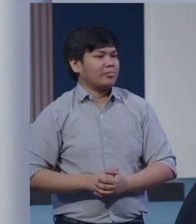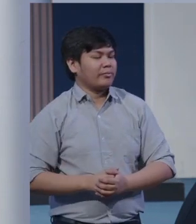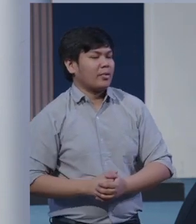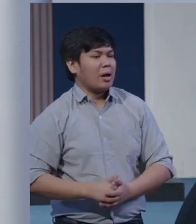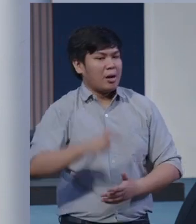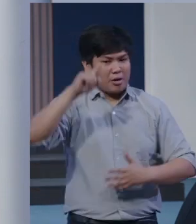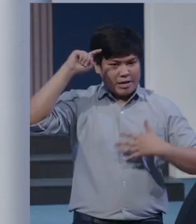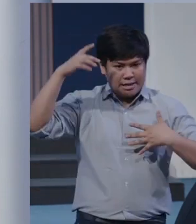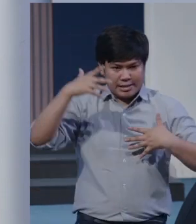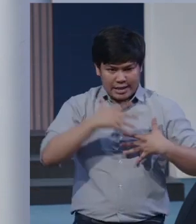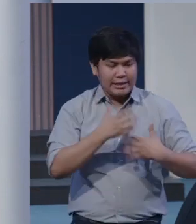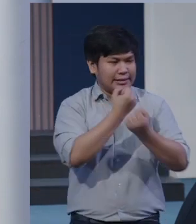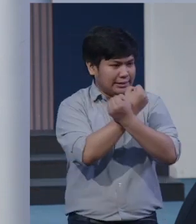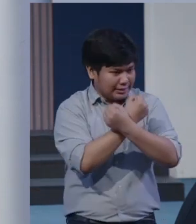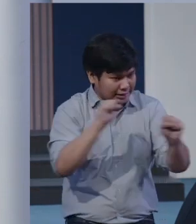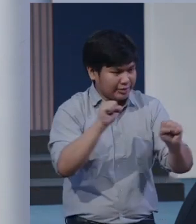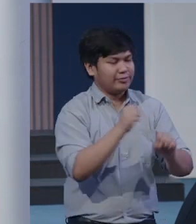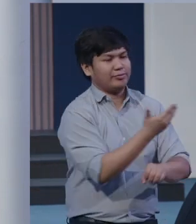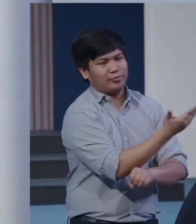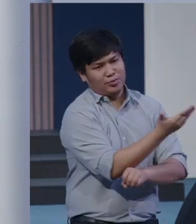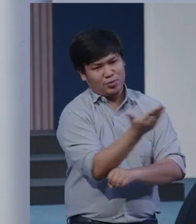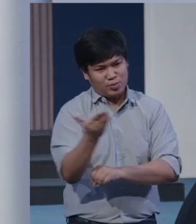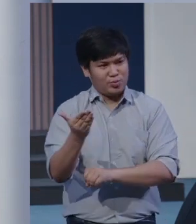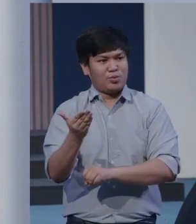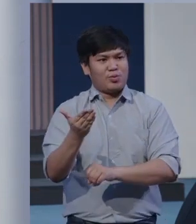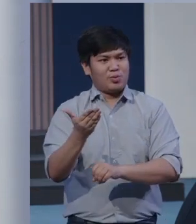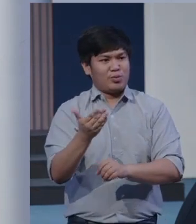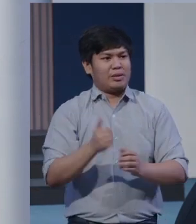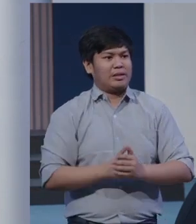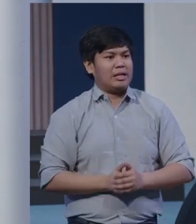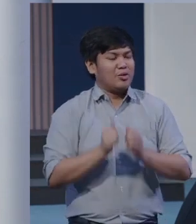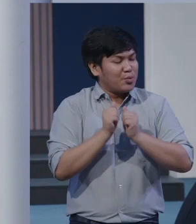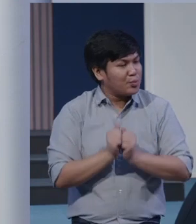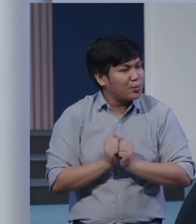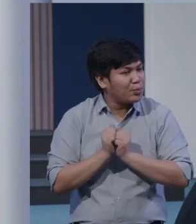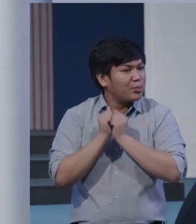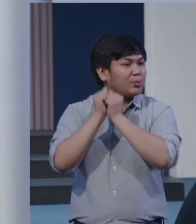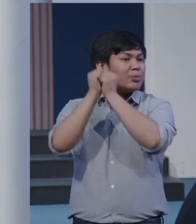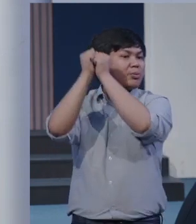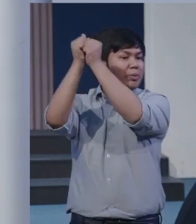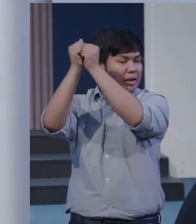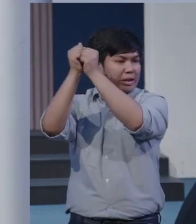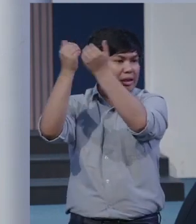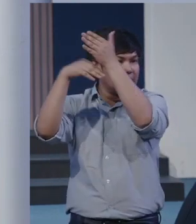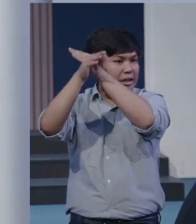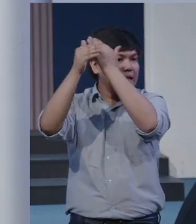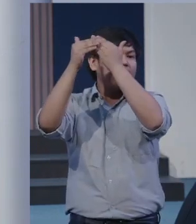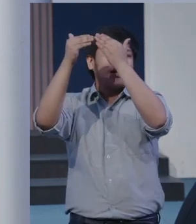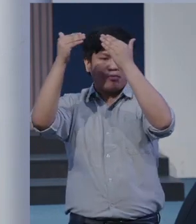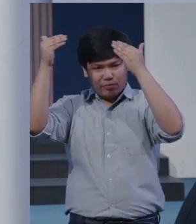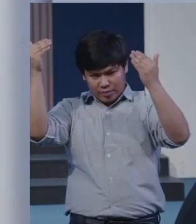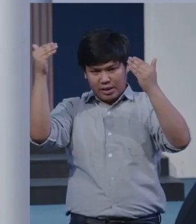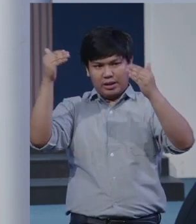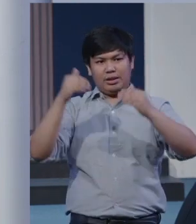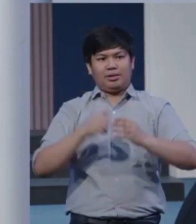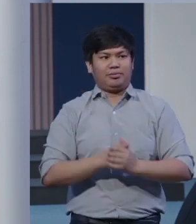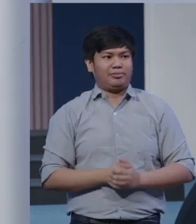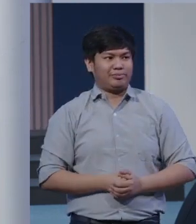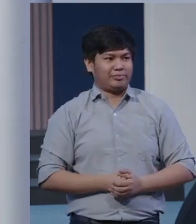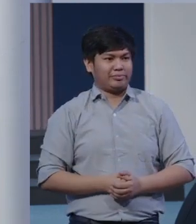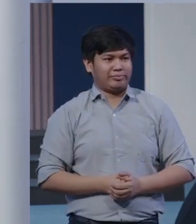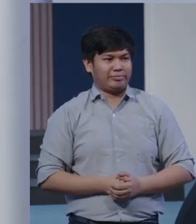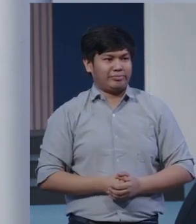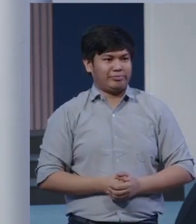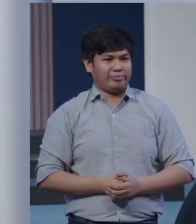and raised us up with him and seated us with him sa in the